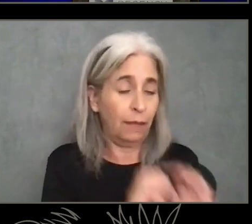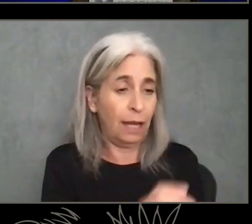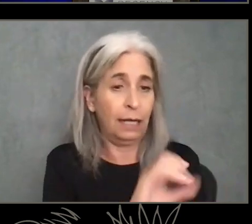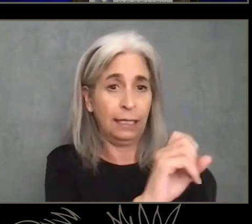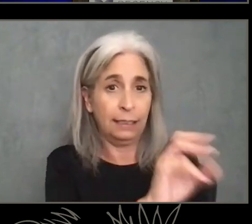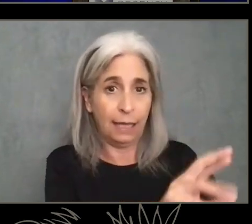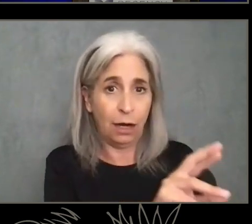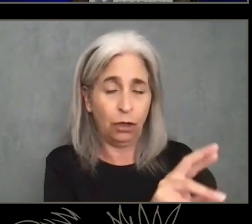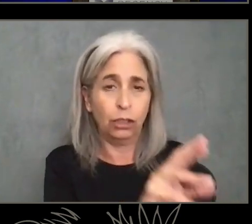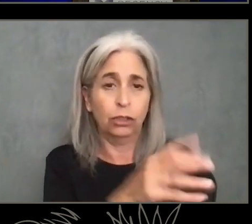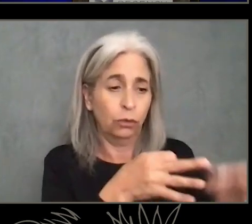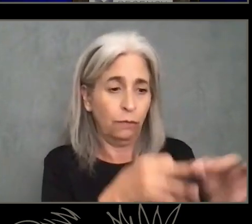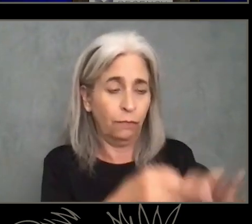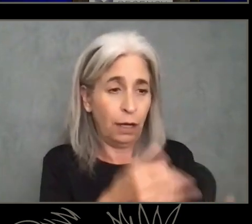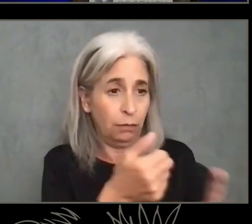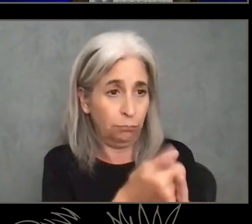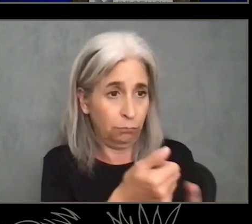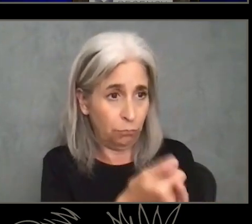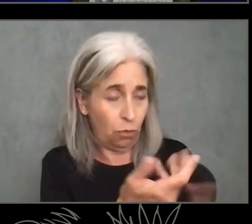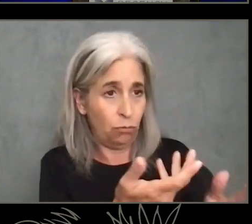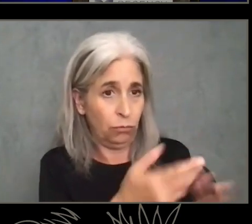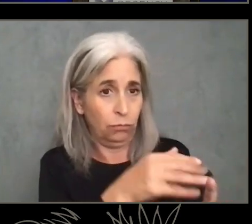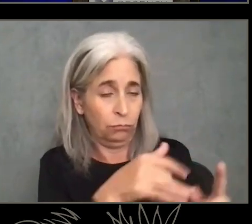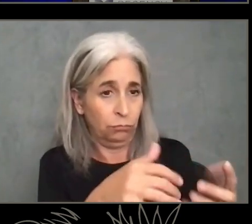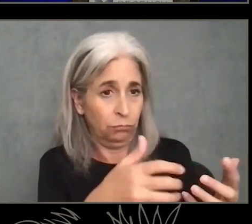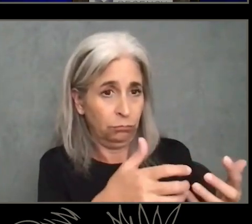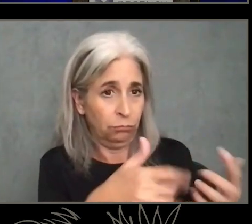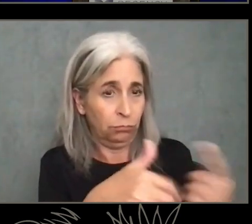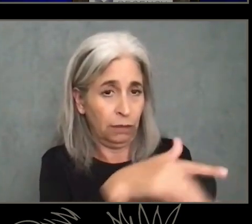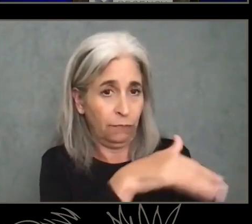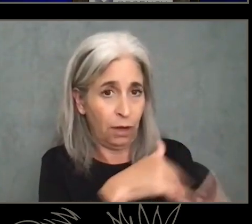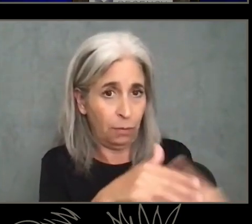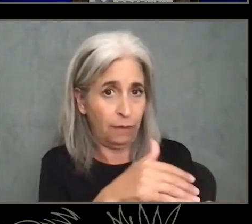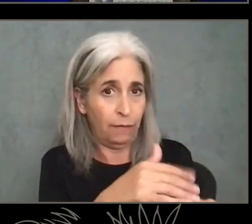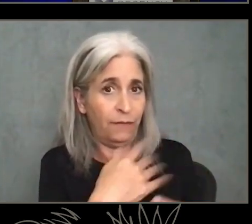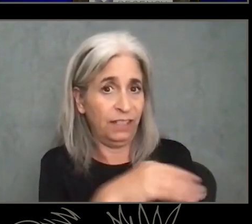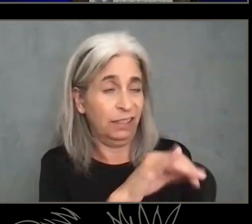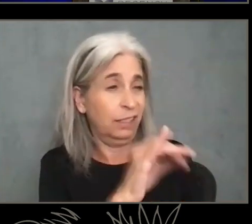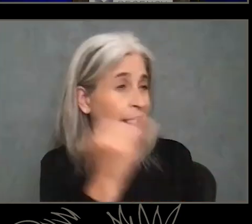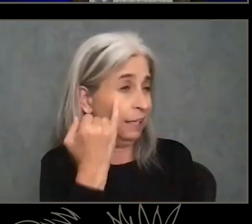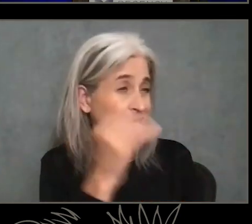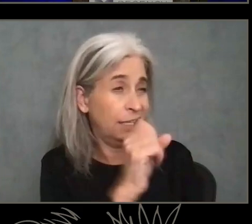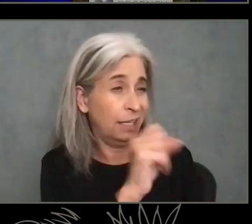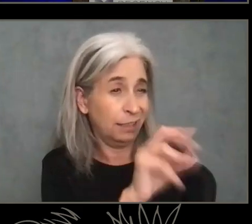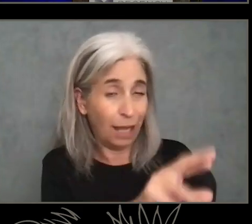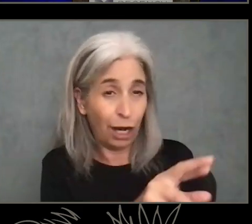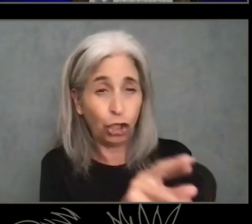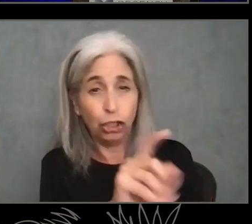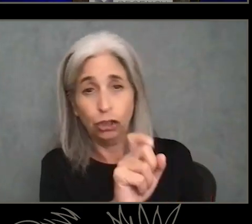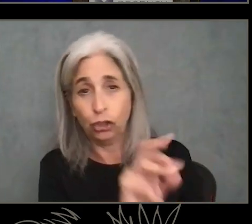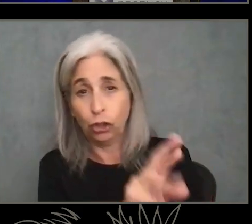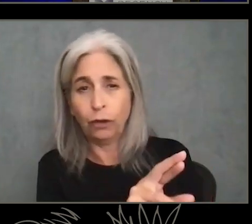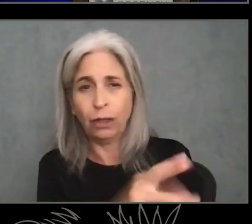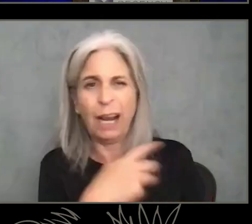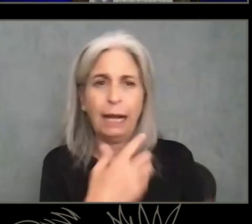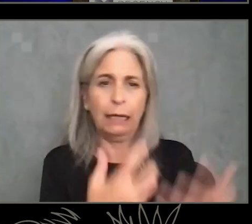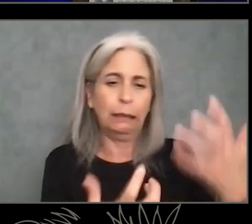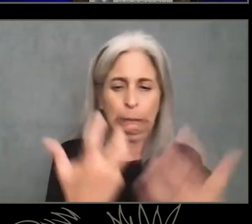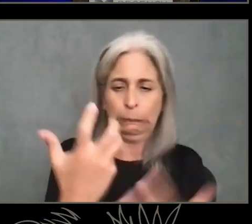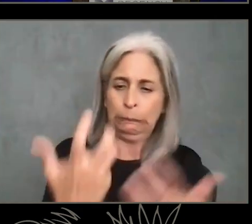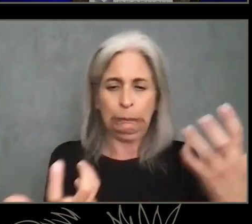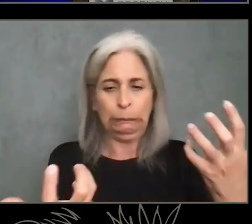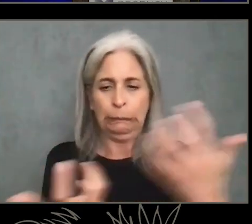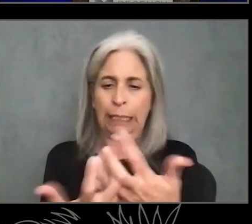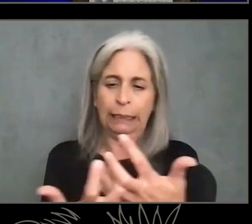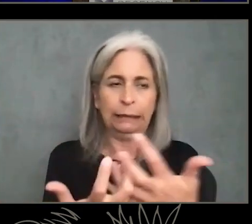SSR, then you can define your own custom environments, whether it be SSR, server. I've had a mix and match of both, kind of